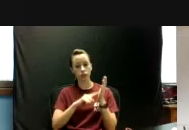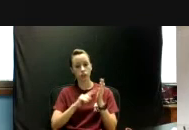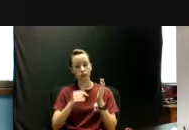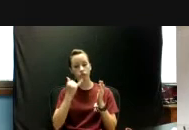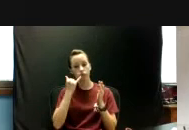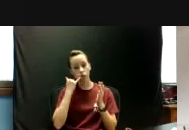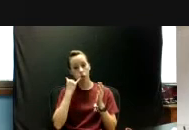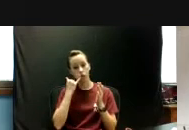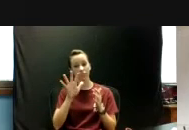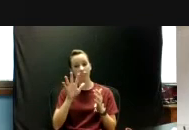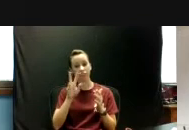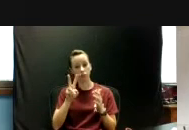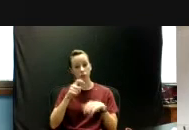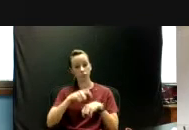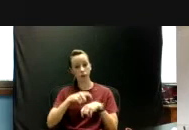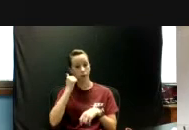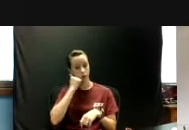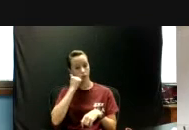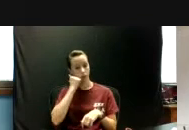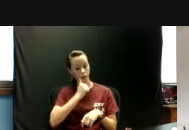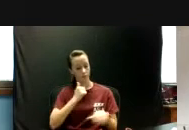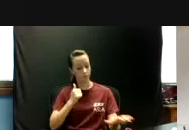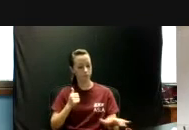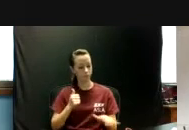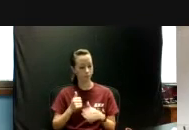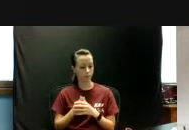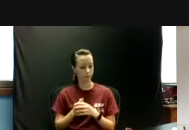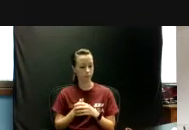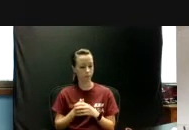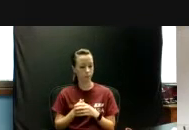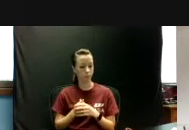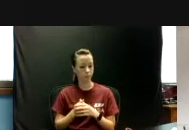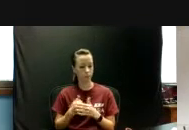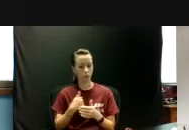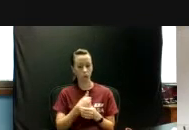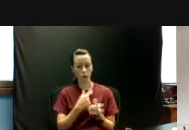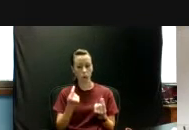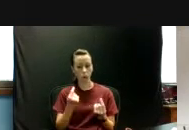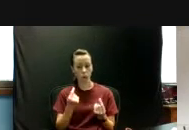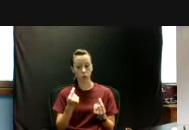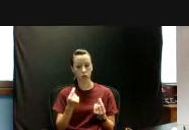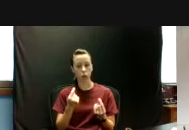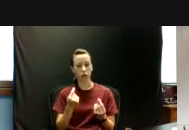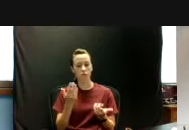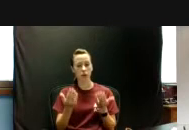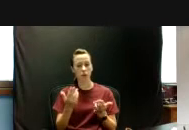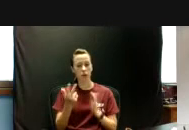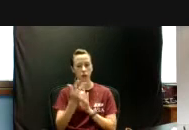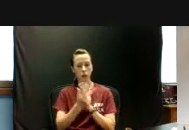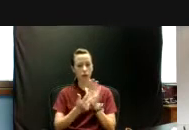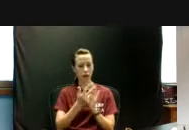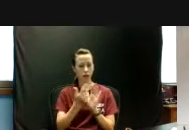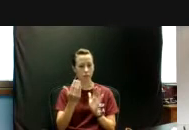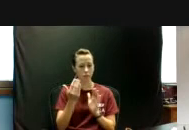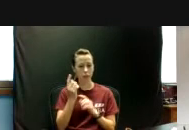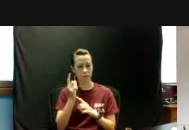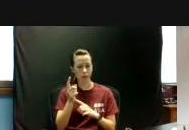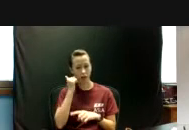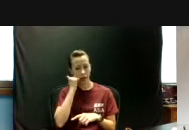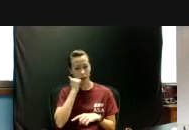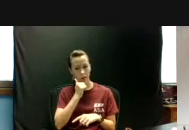day, okay? We spend almost 3 hours, about 3 hours and 15 minutes a day on